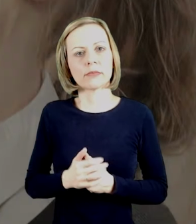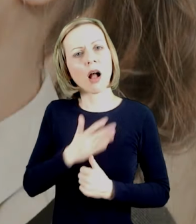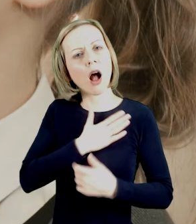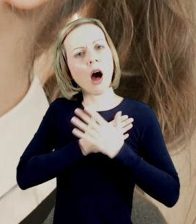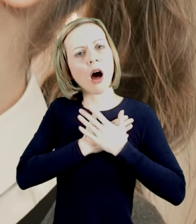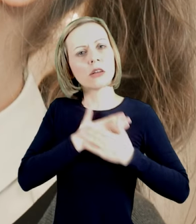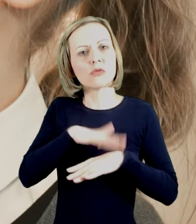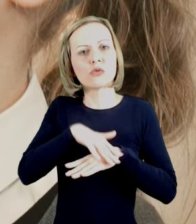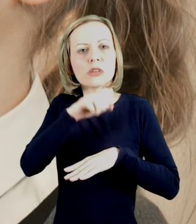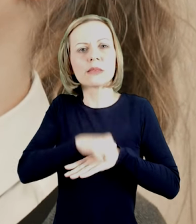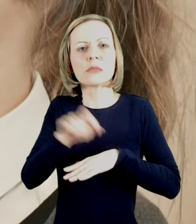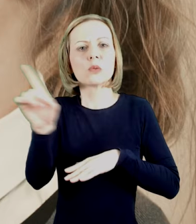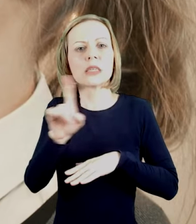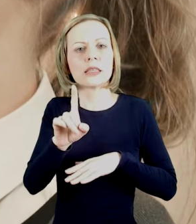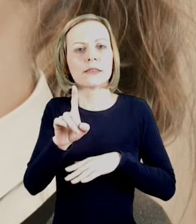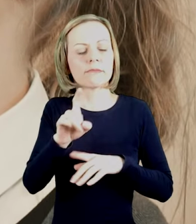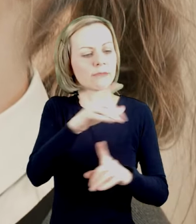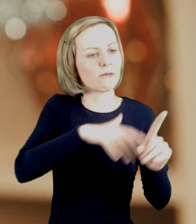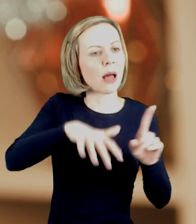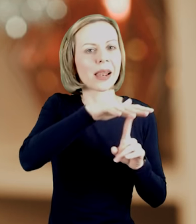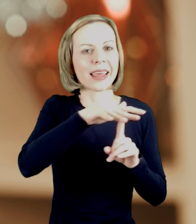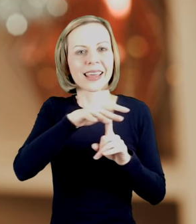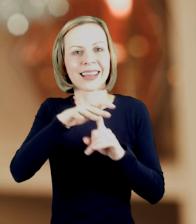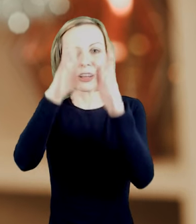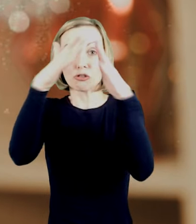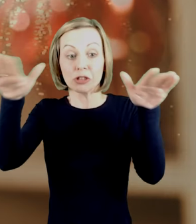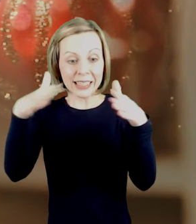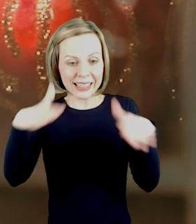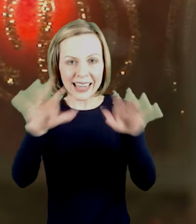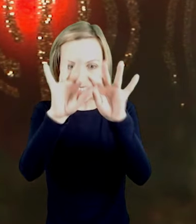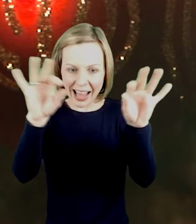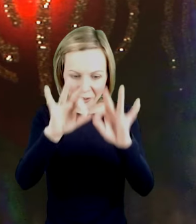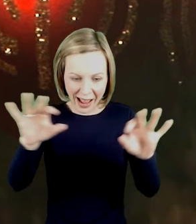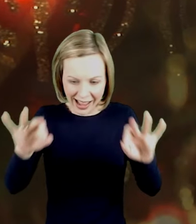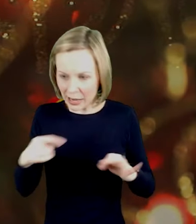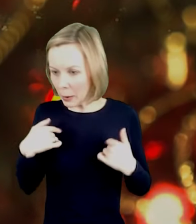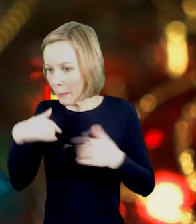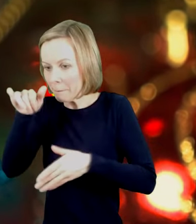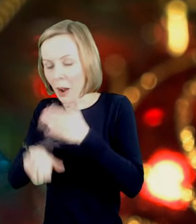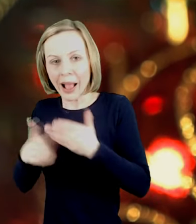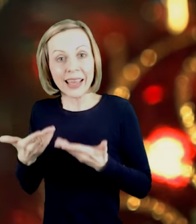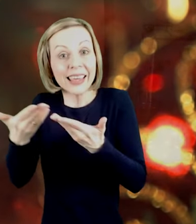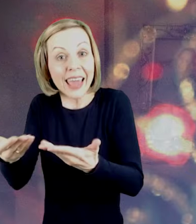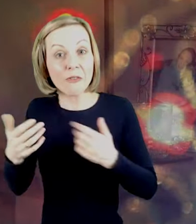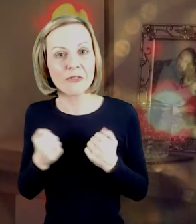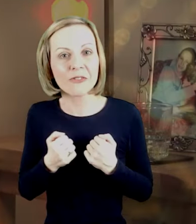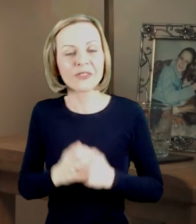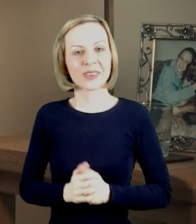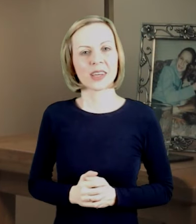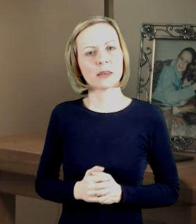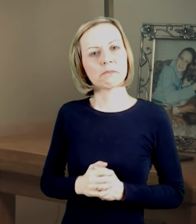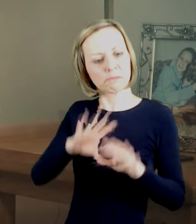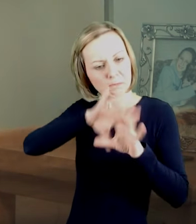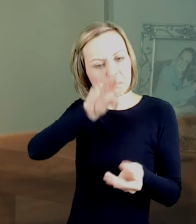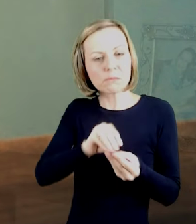of Christmas for me is spending time with family. And decorate the trees and buy presents for each other. I had to sum up